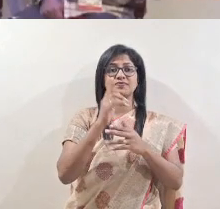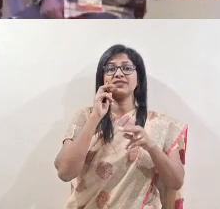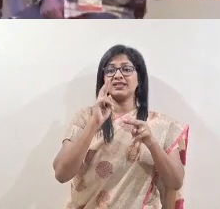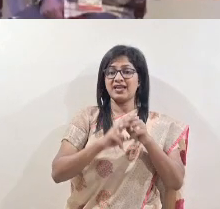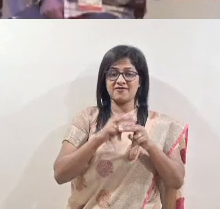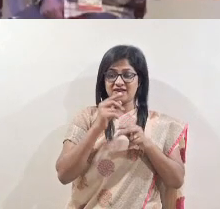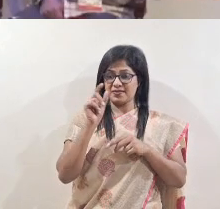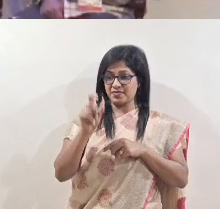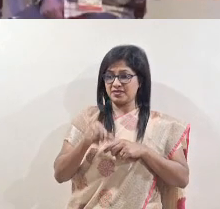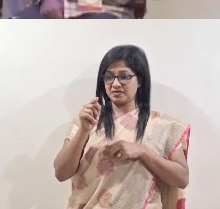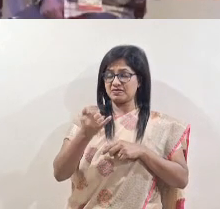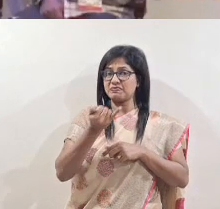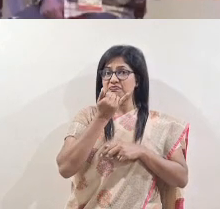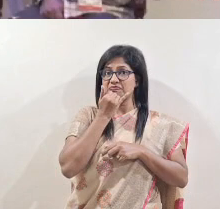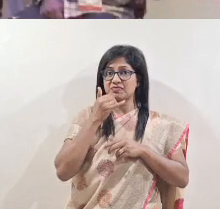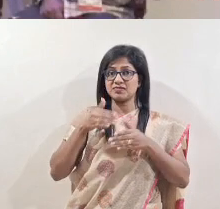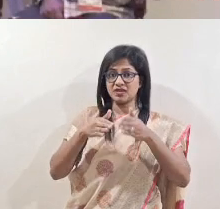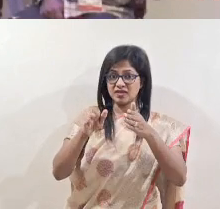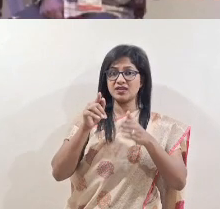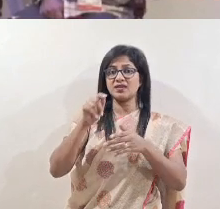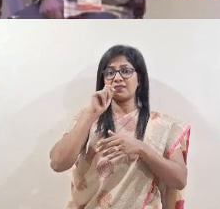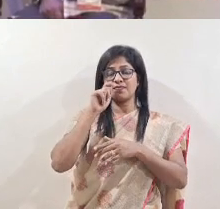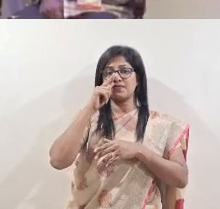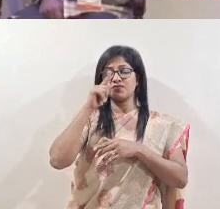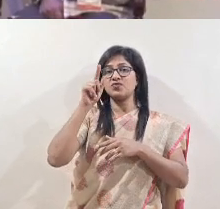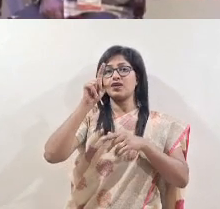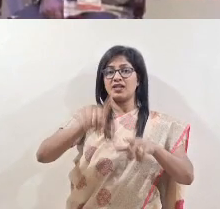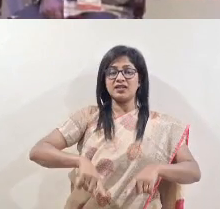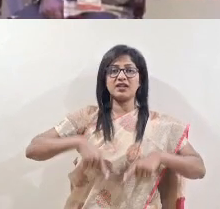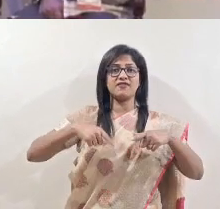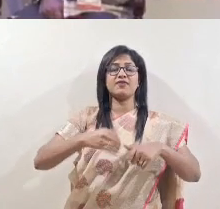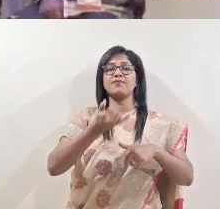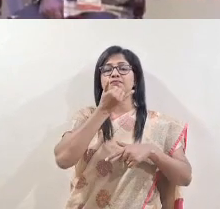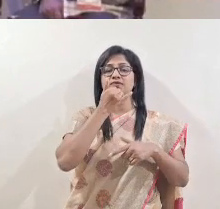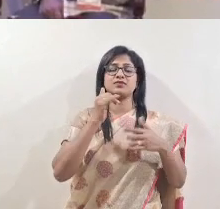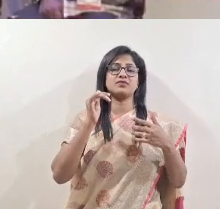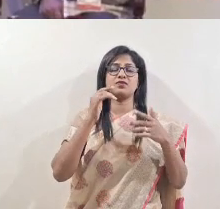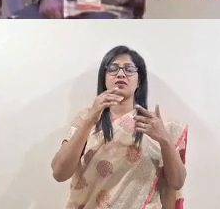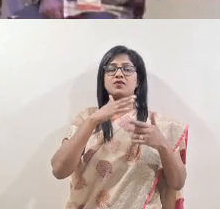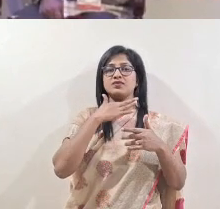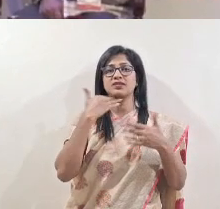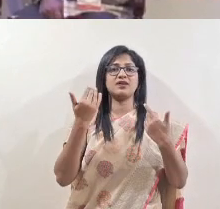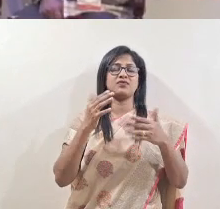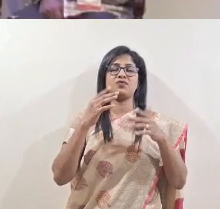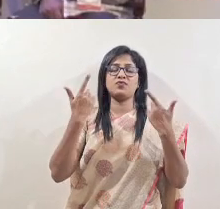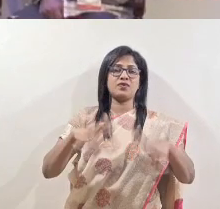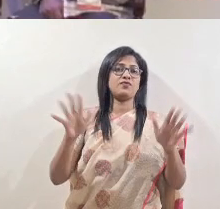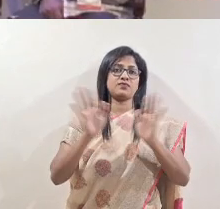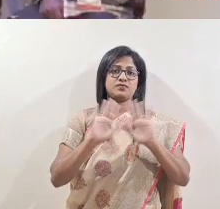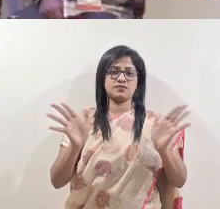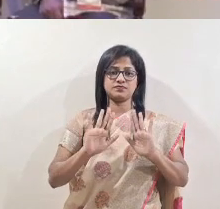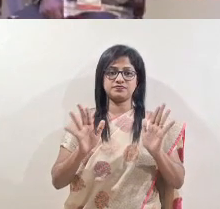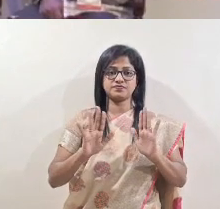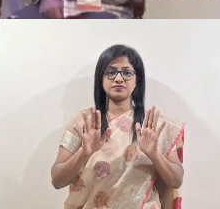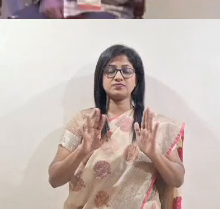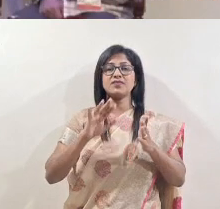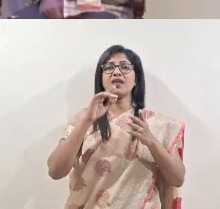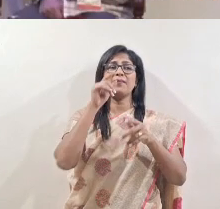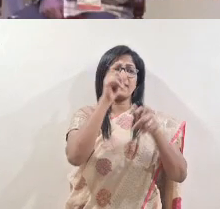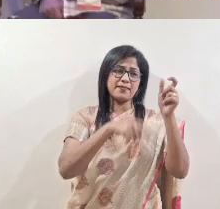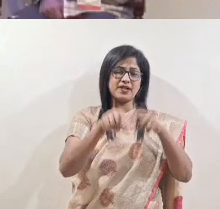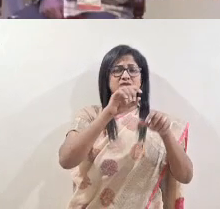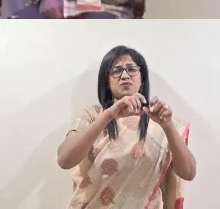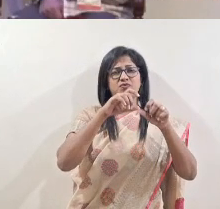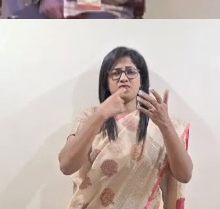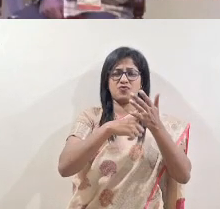person makes mistake on road, he or she must not lose his life. So When we say that pedestrians have broke the rule, that